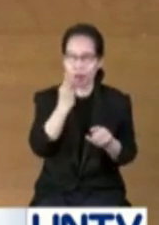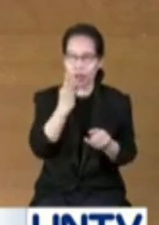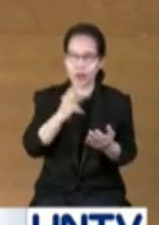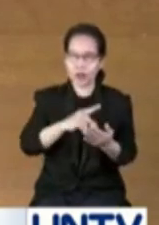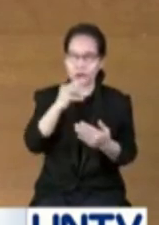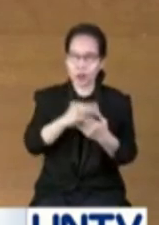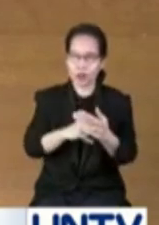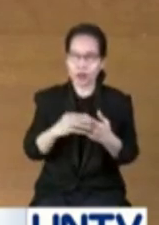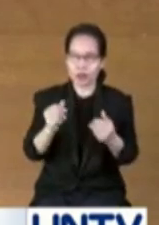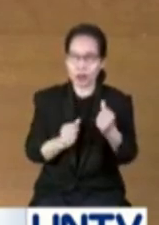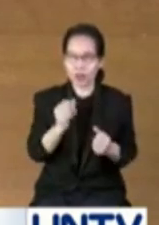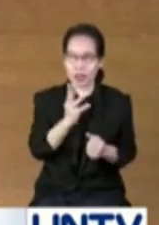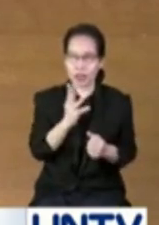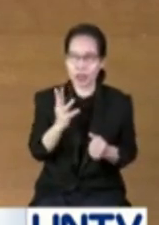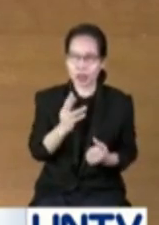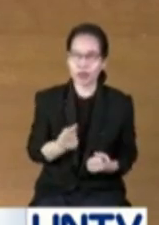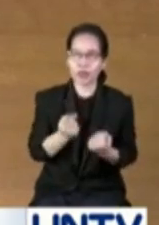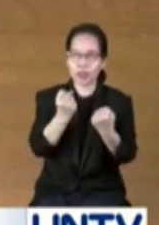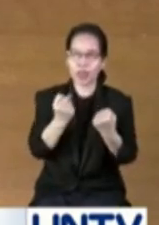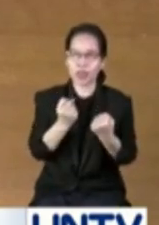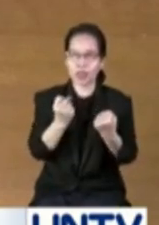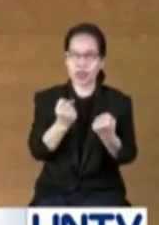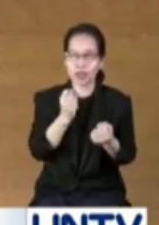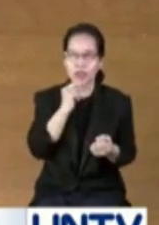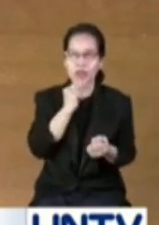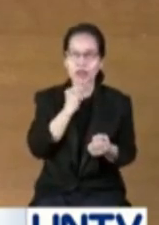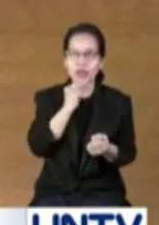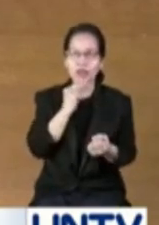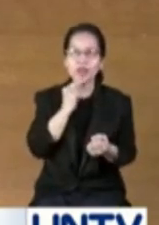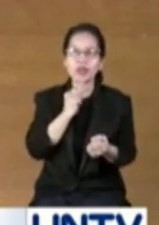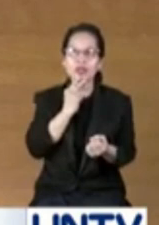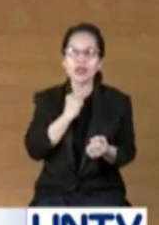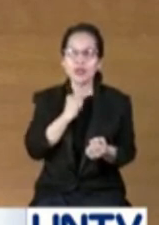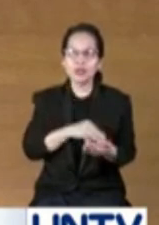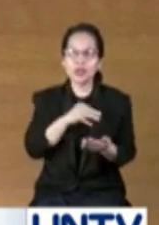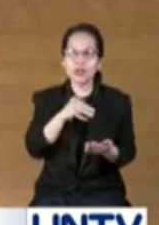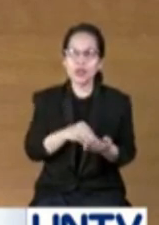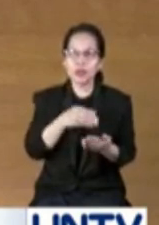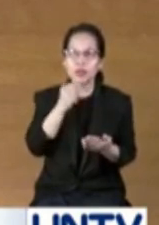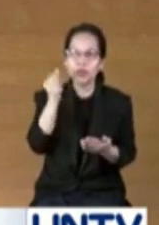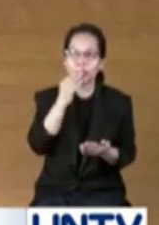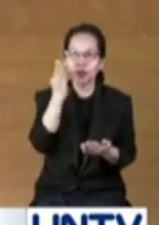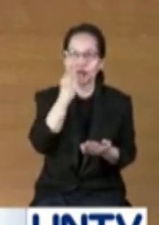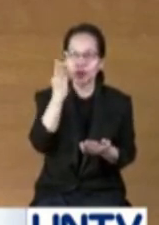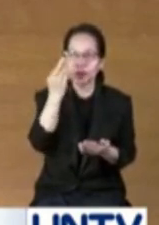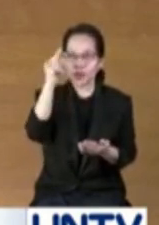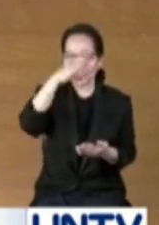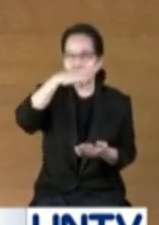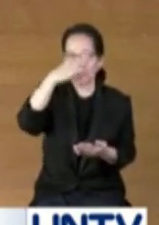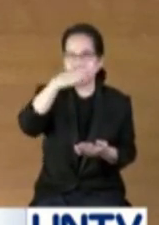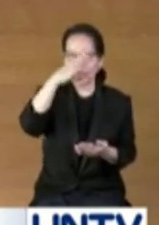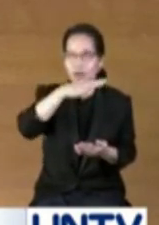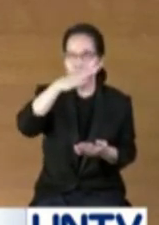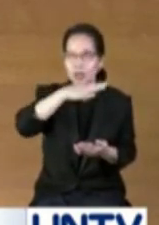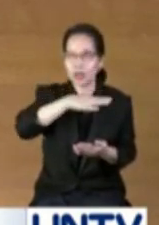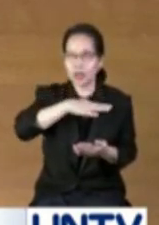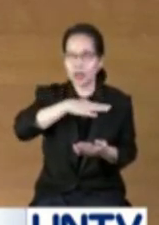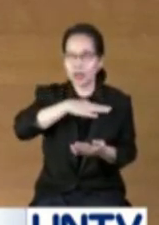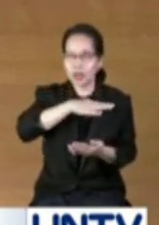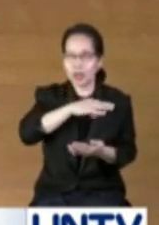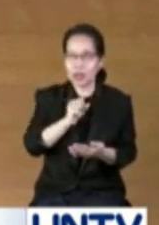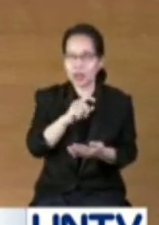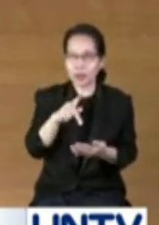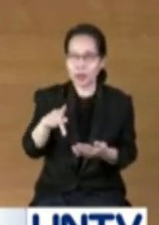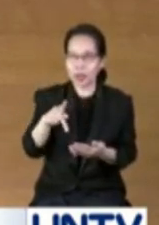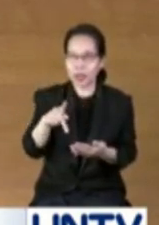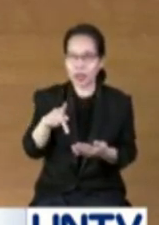to supply the nutrition needs of the million most food poor Filipinos. The FSP